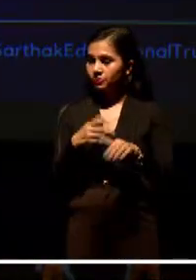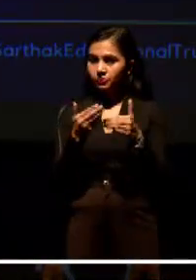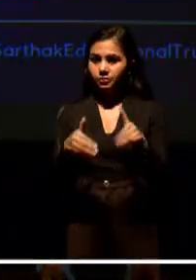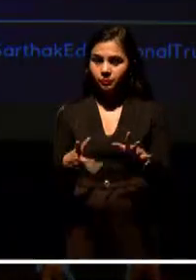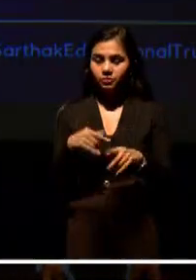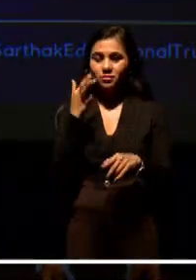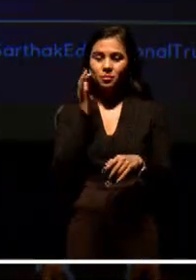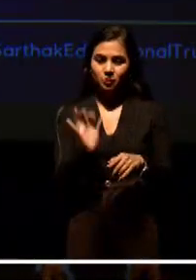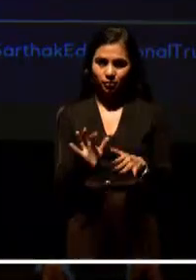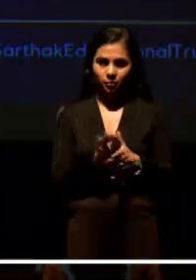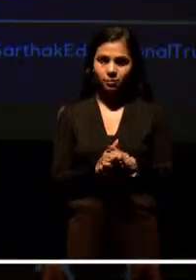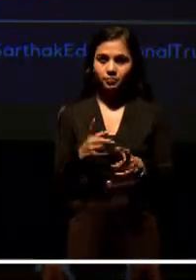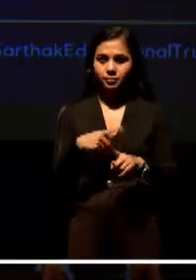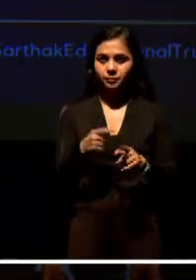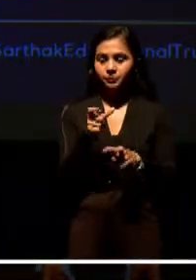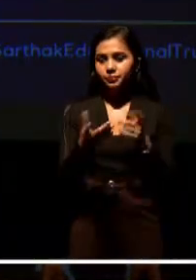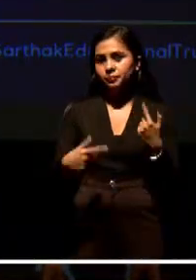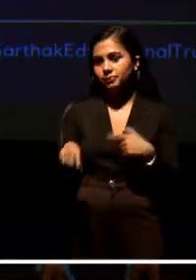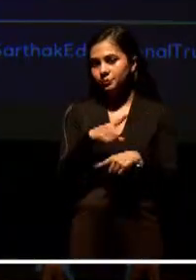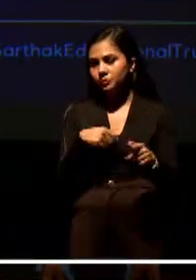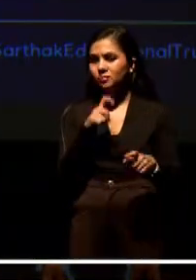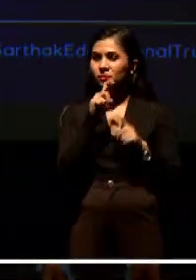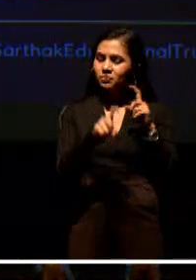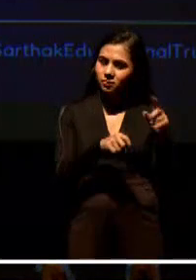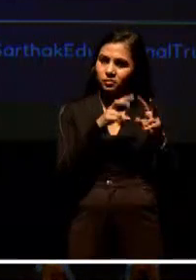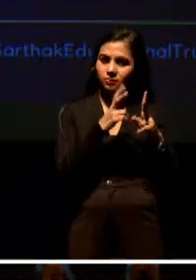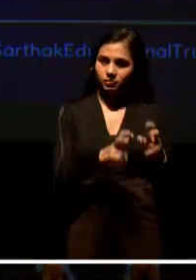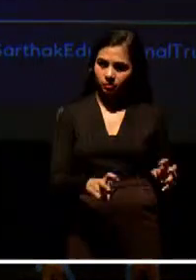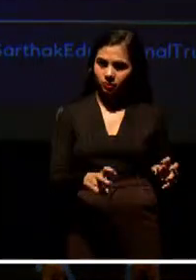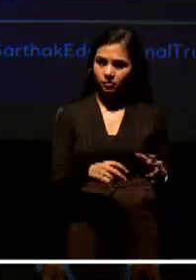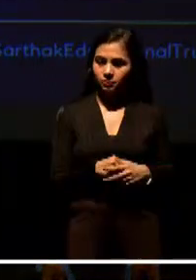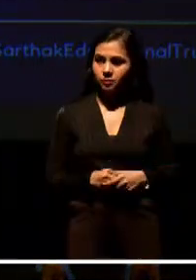very important. Can we ask the researcher,